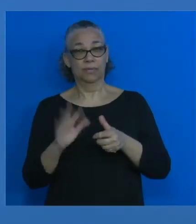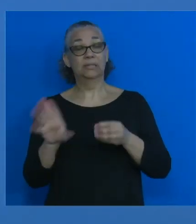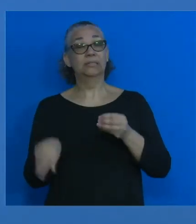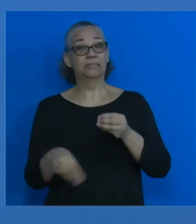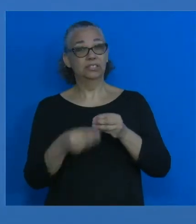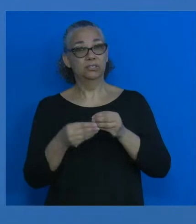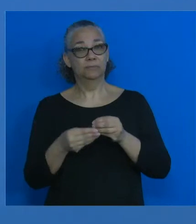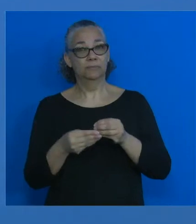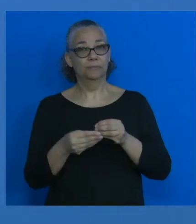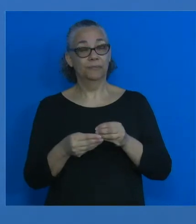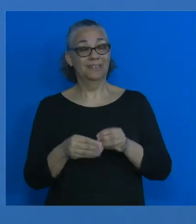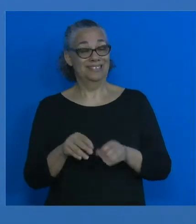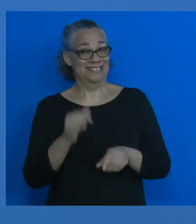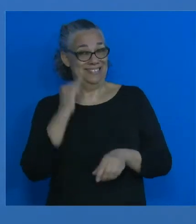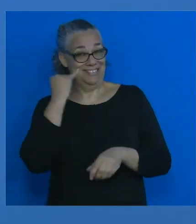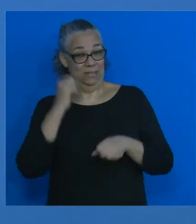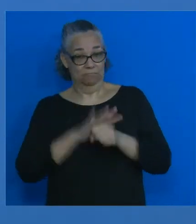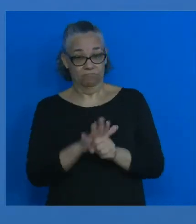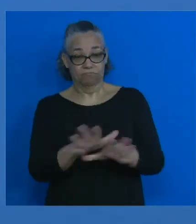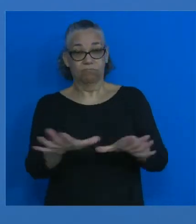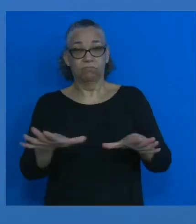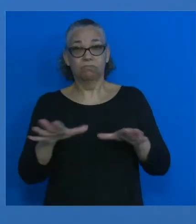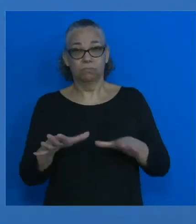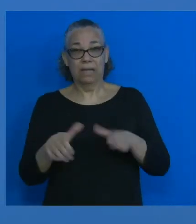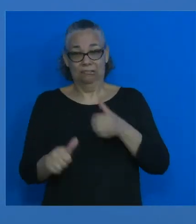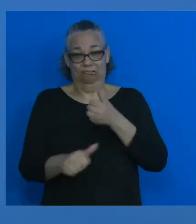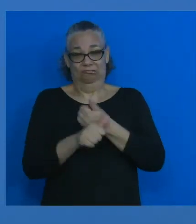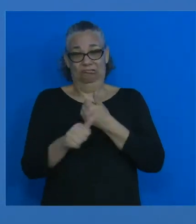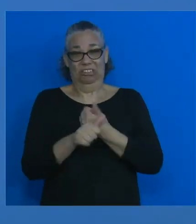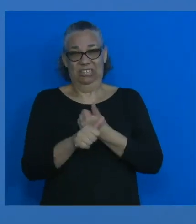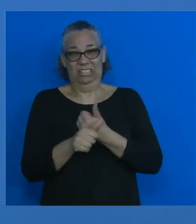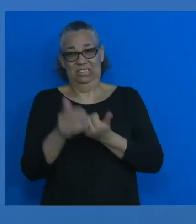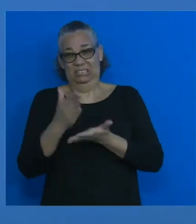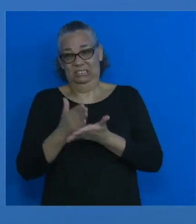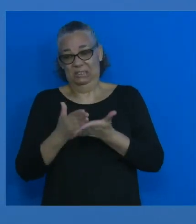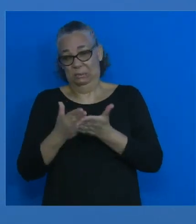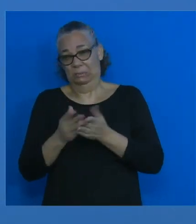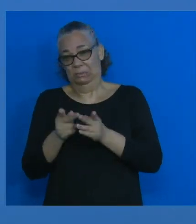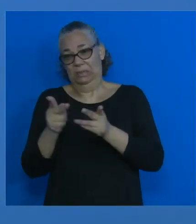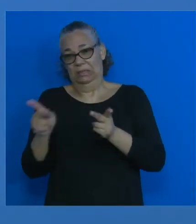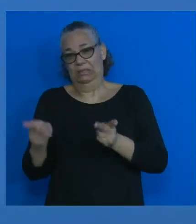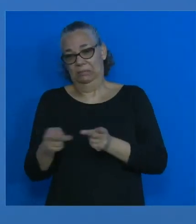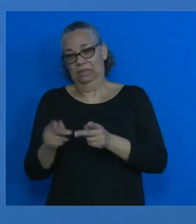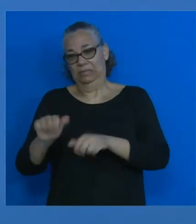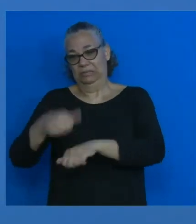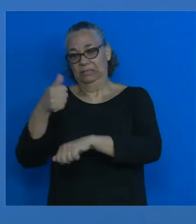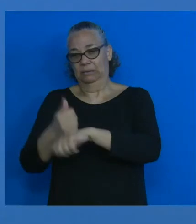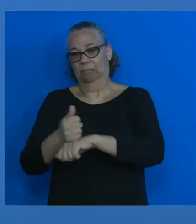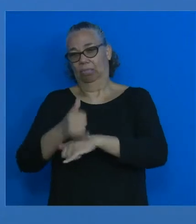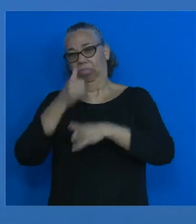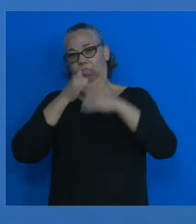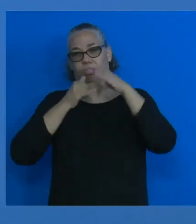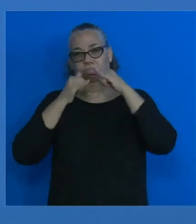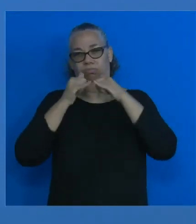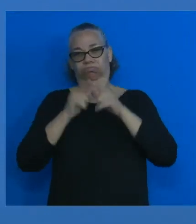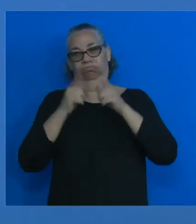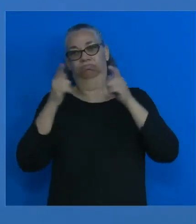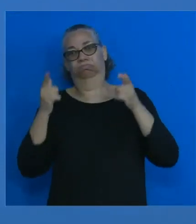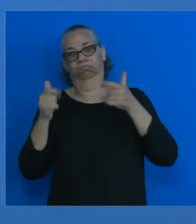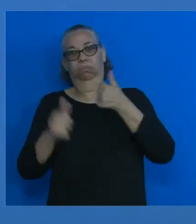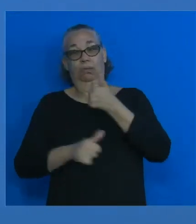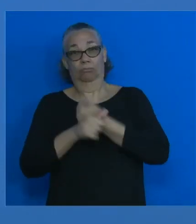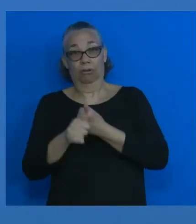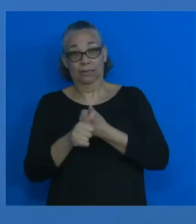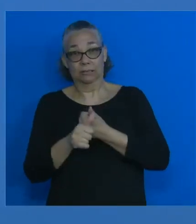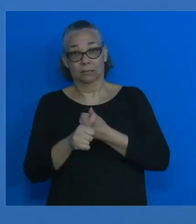there is an outbreak, risks at certain establishments have been assessed, and bars are thought to be the largest risk